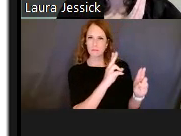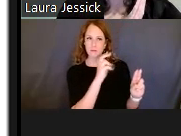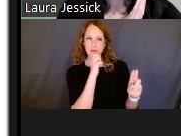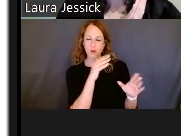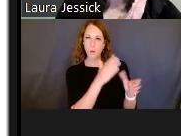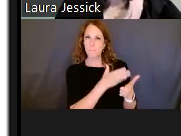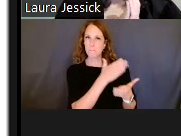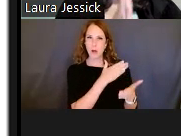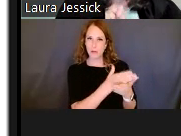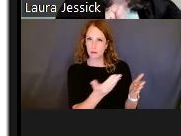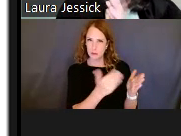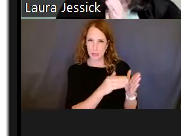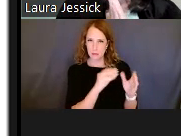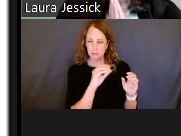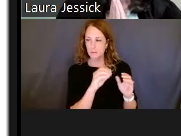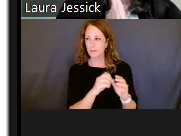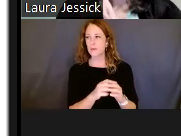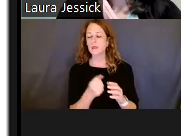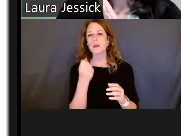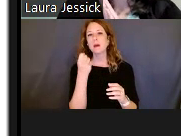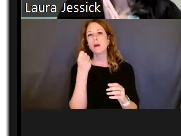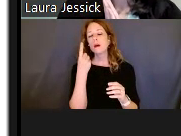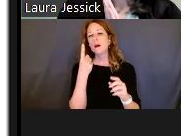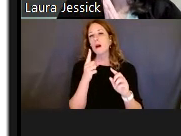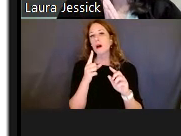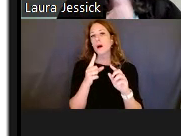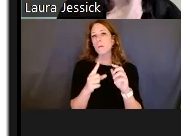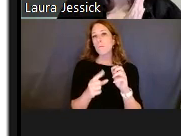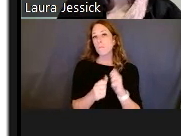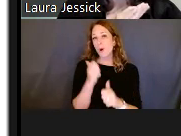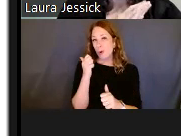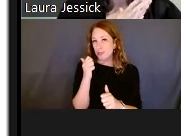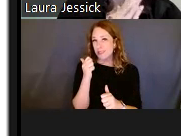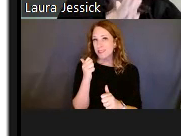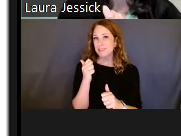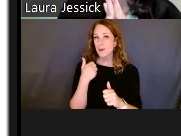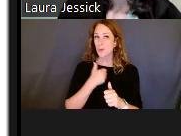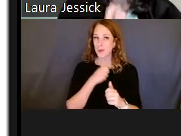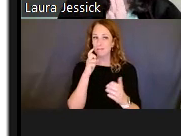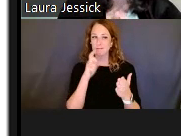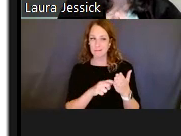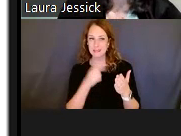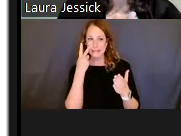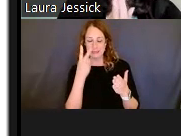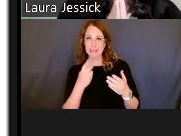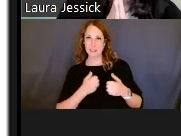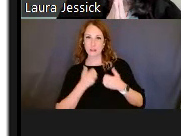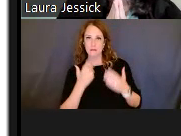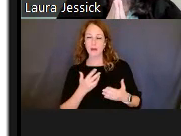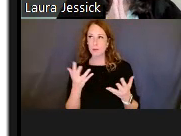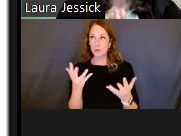bother them again. But for the most part, we are seeing that survivors want the